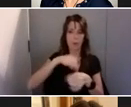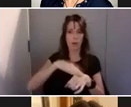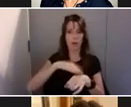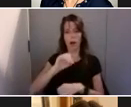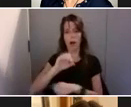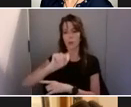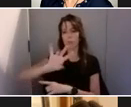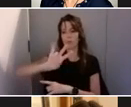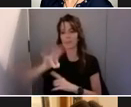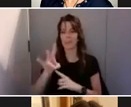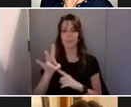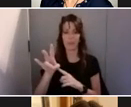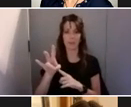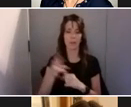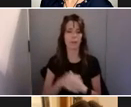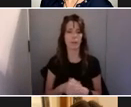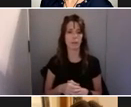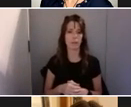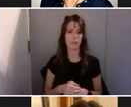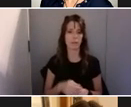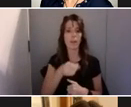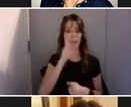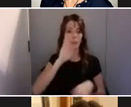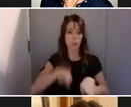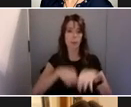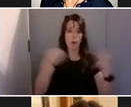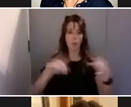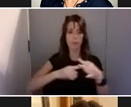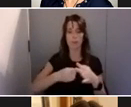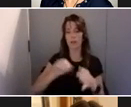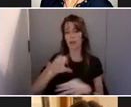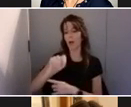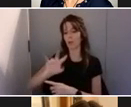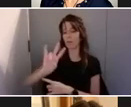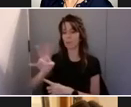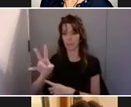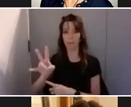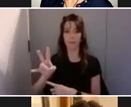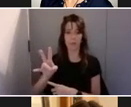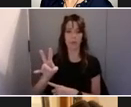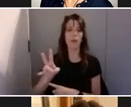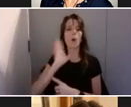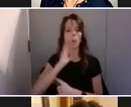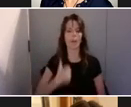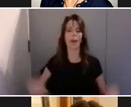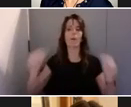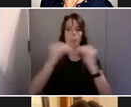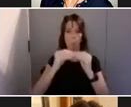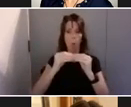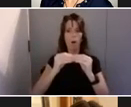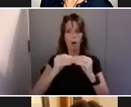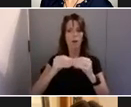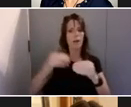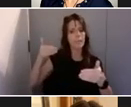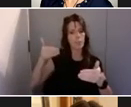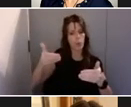7th. So these will be open starting October 7th. And then they'll have more as we get closer and closer.